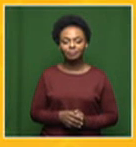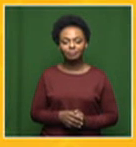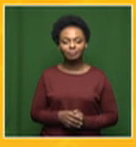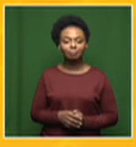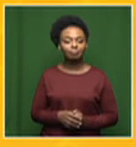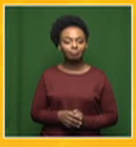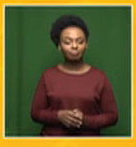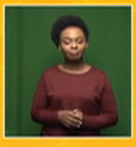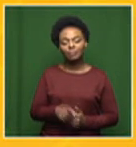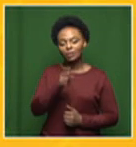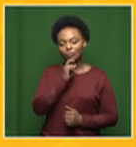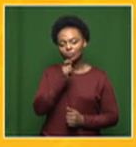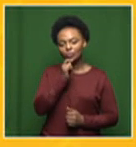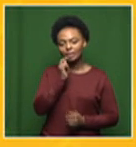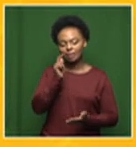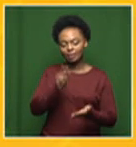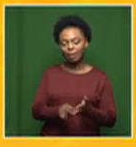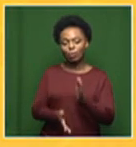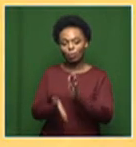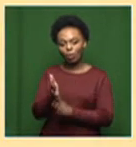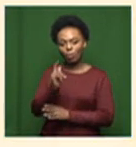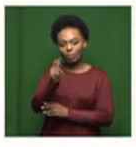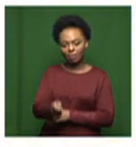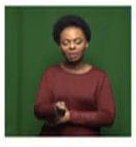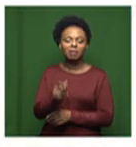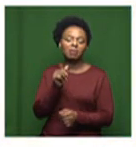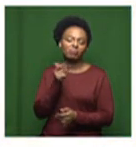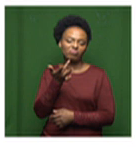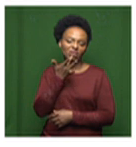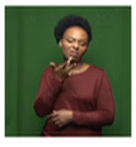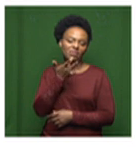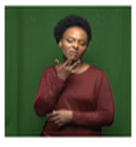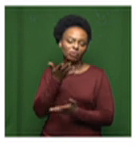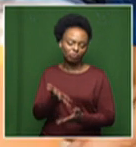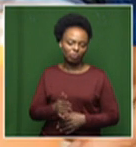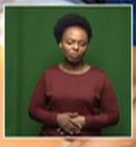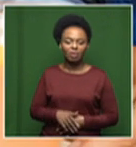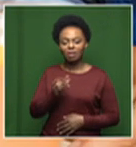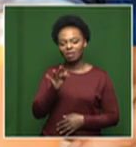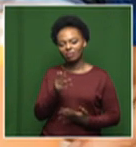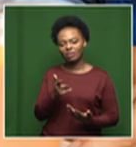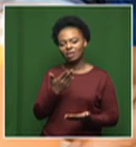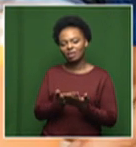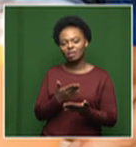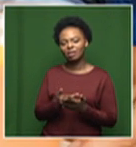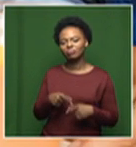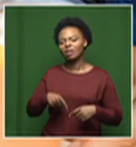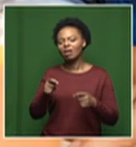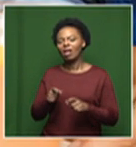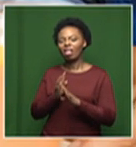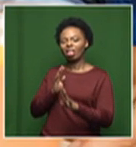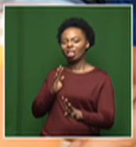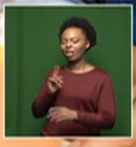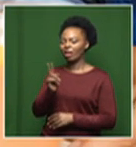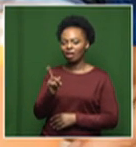The use of tap and go payment continues to be the preferred, if not popular, contactless method of paying during the global pandemic.